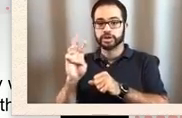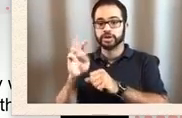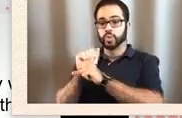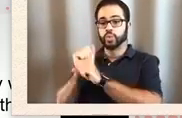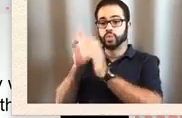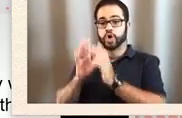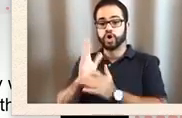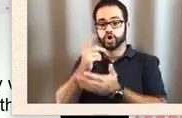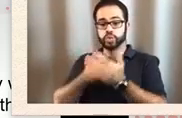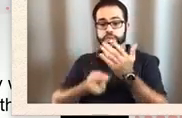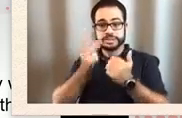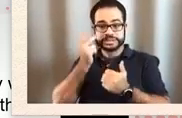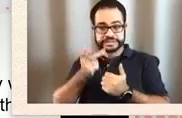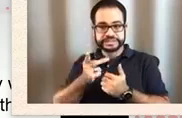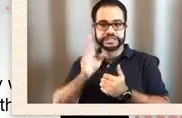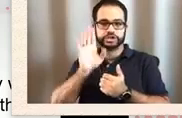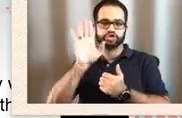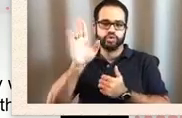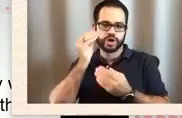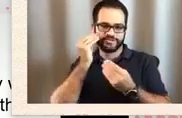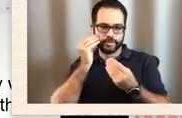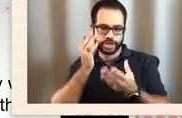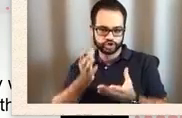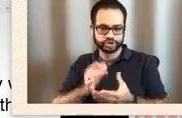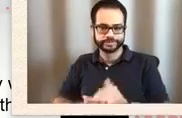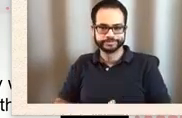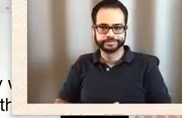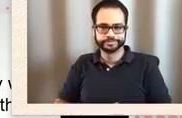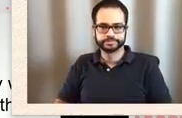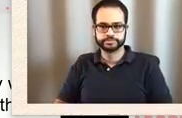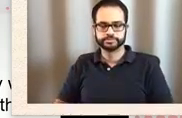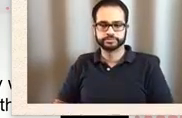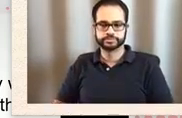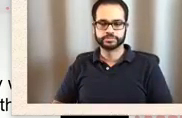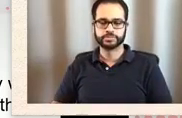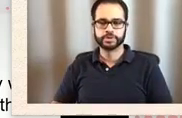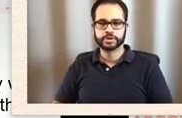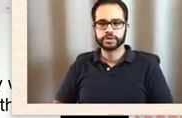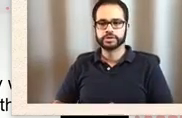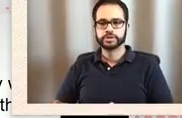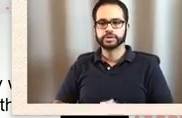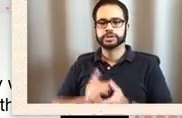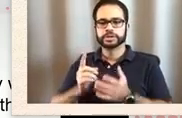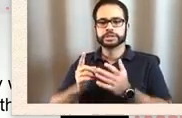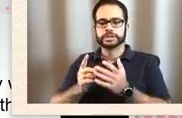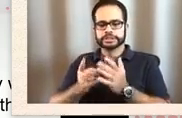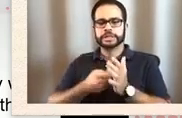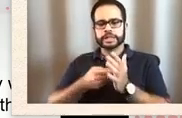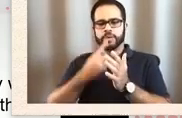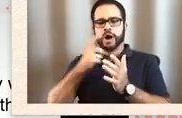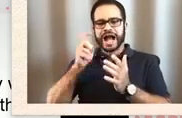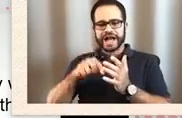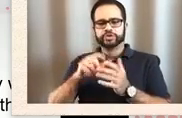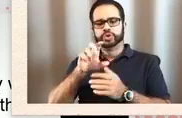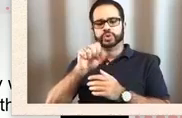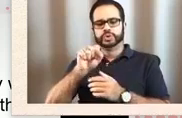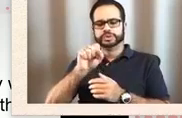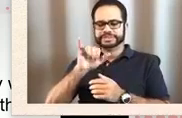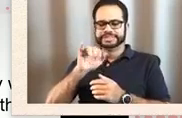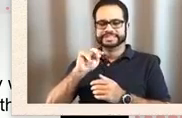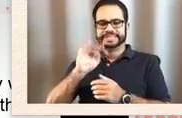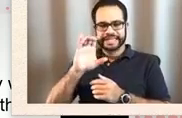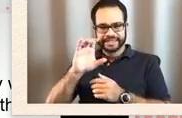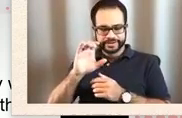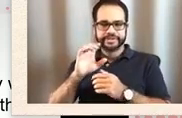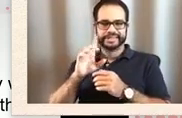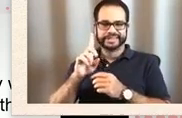is your data. The worker will routinely need to synchronize the data in the EVV mobile site with